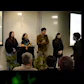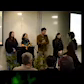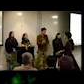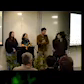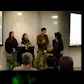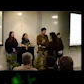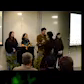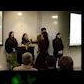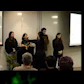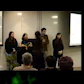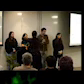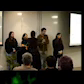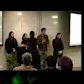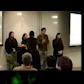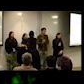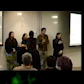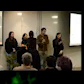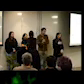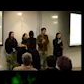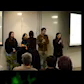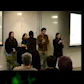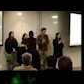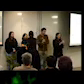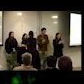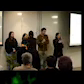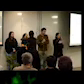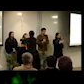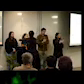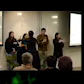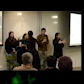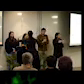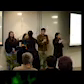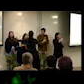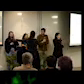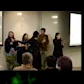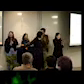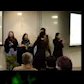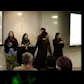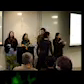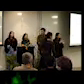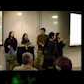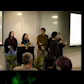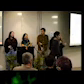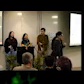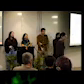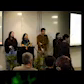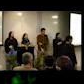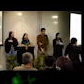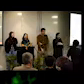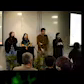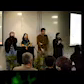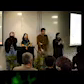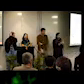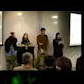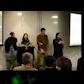I'm particularly interested in Parkinson's and brain disorders because, I mean, my husband has